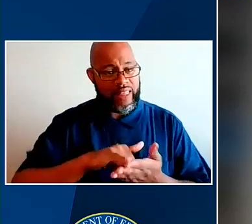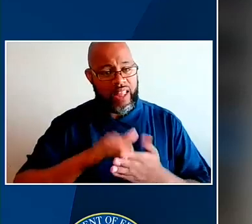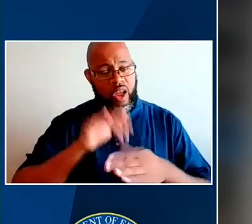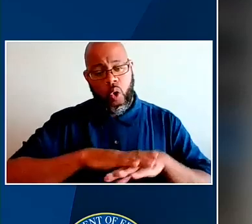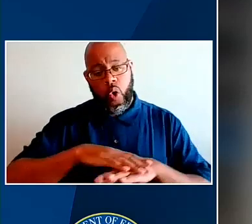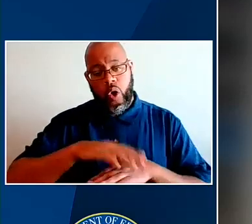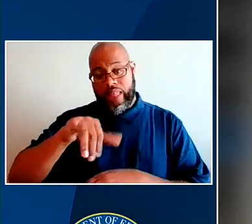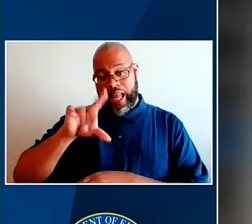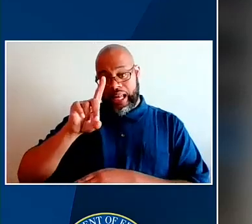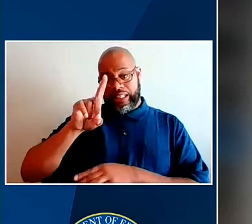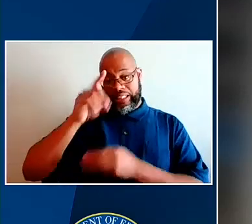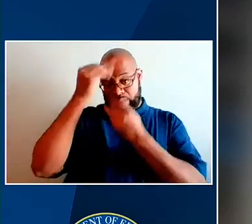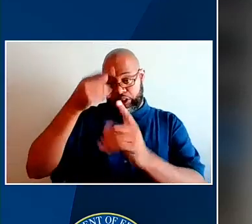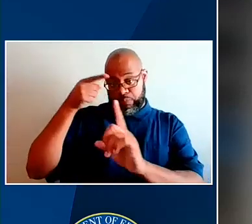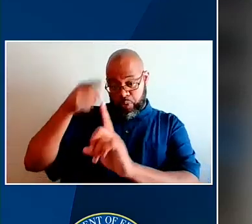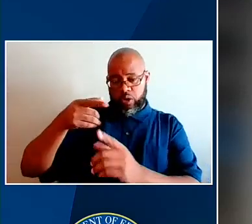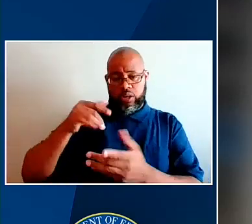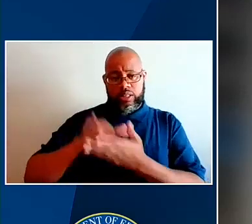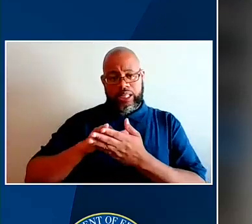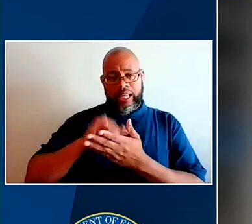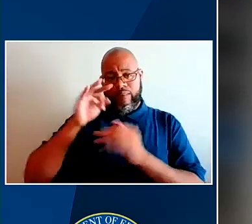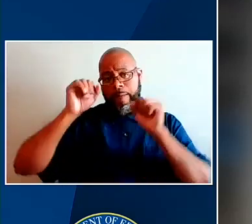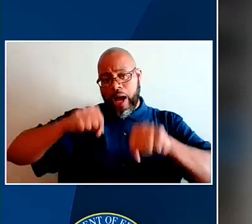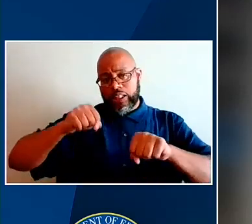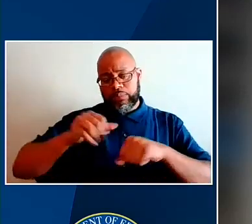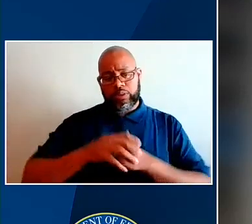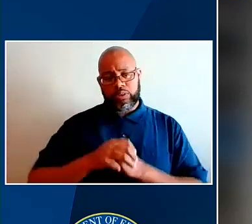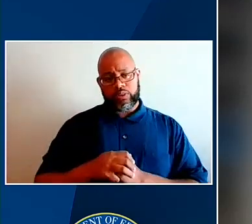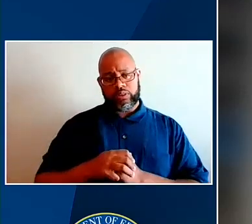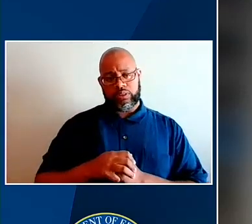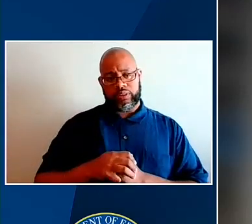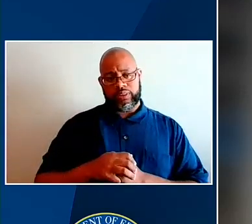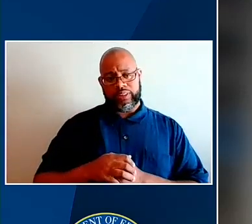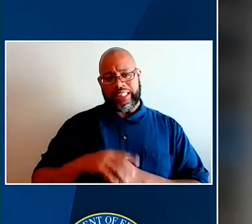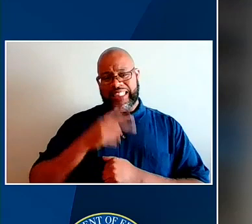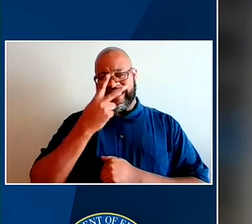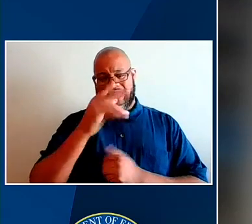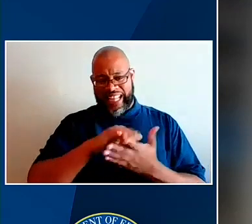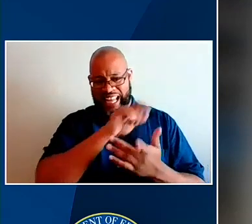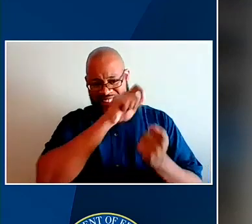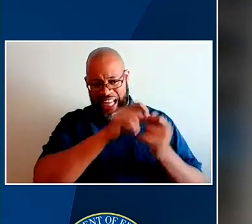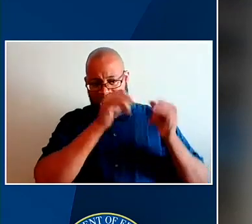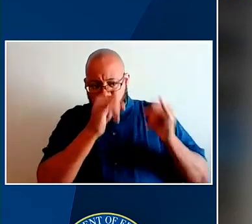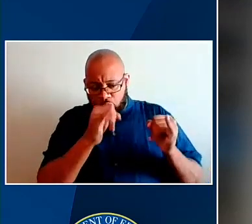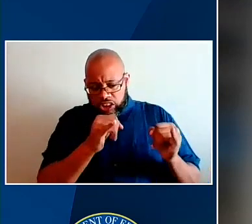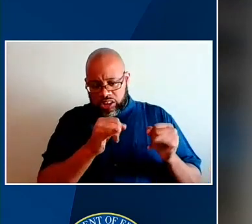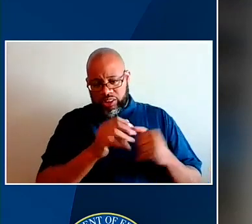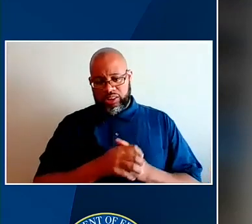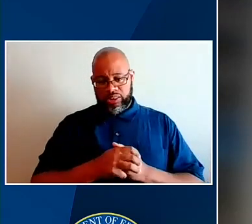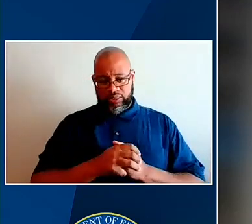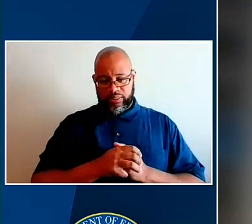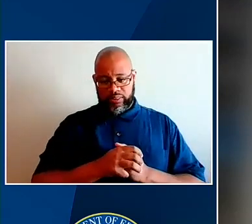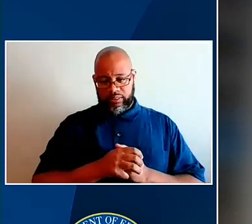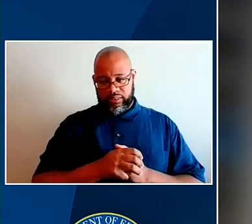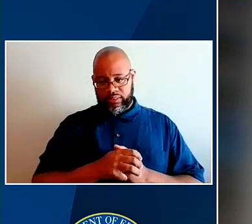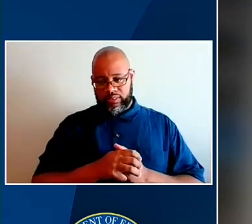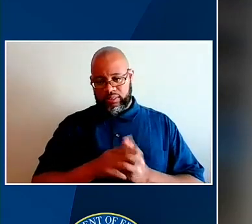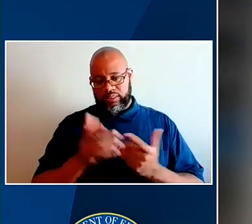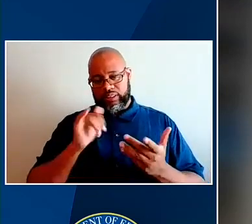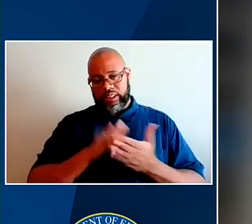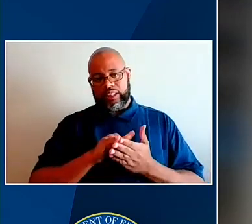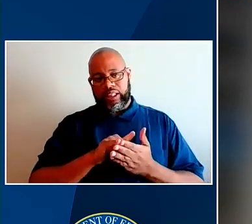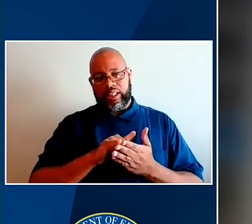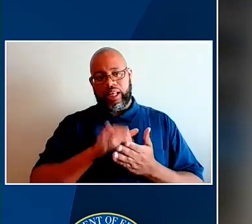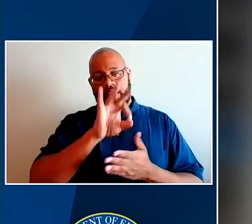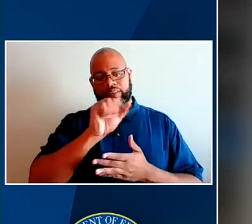point, is if it would be possible to see those exact instructions that, or like manual that FSA